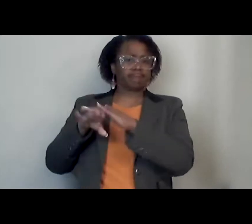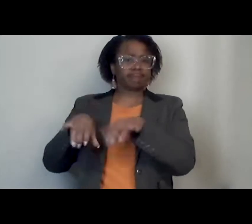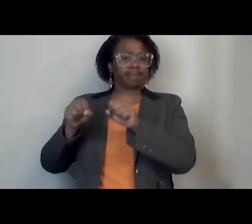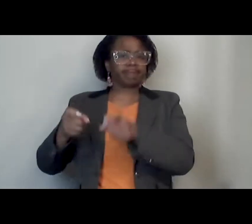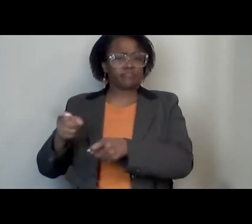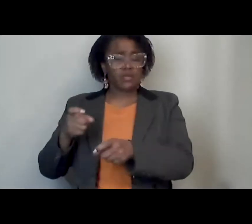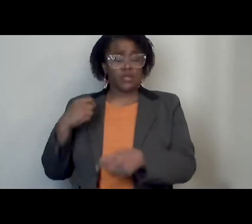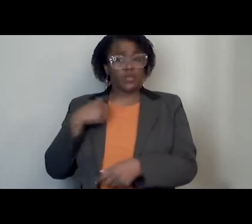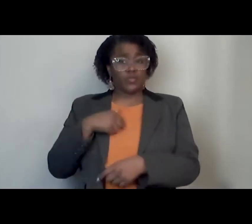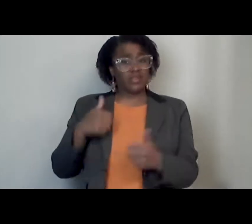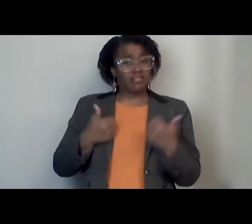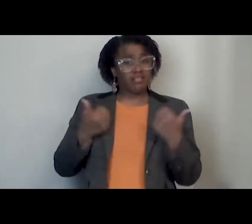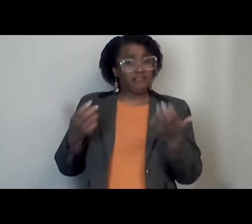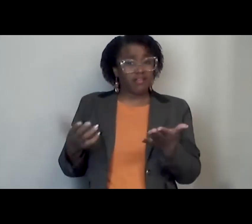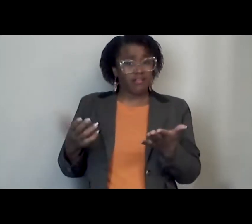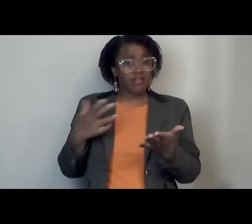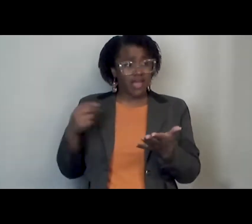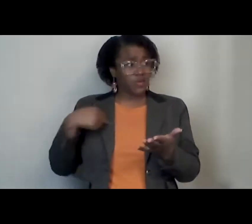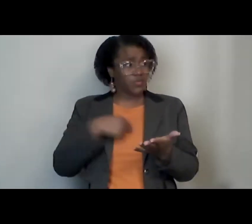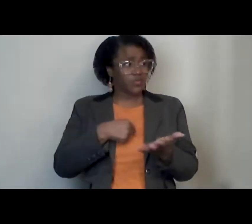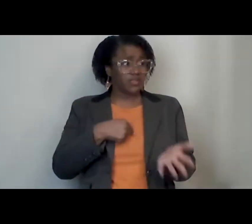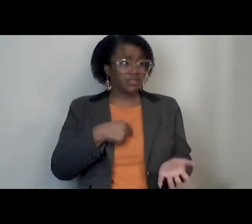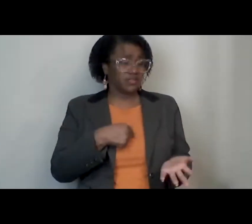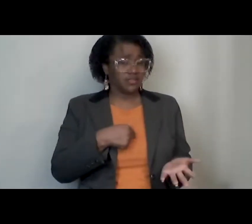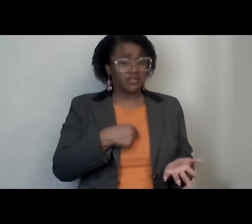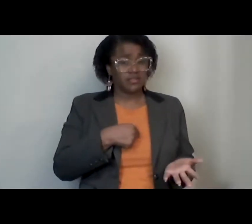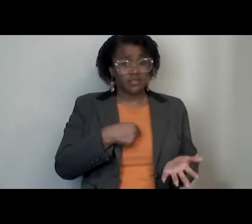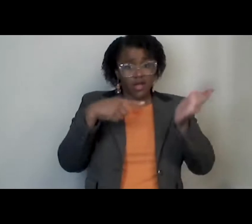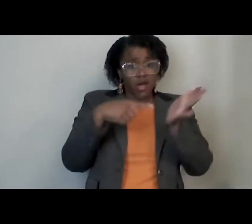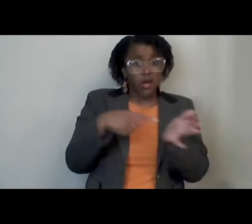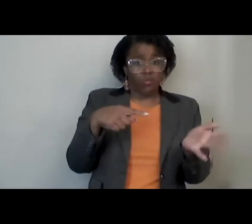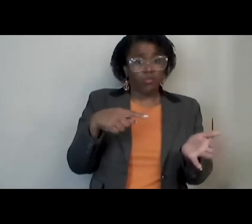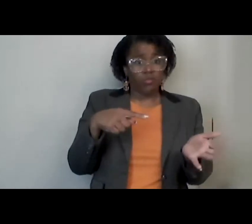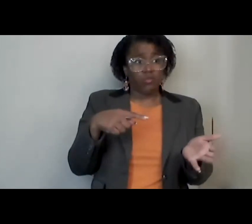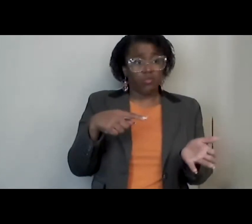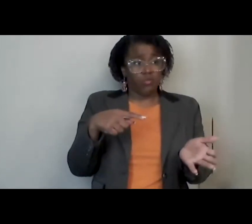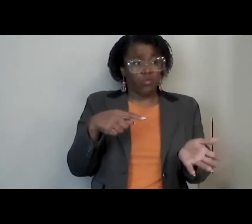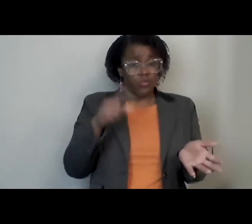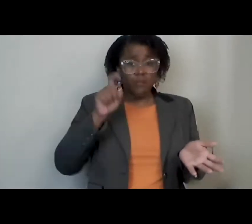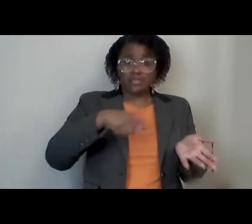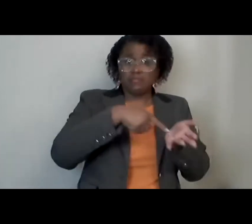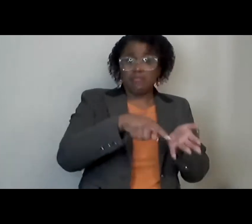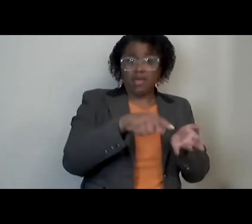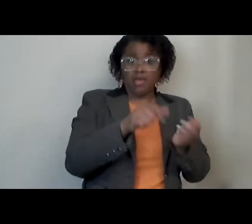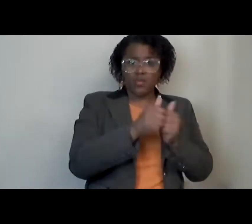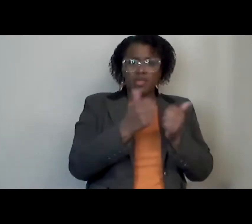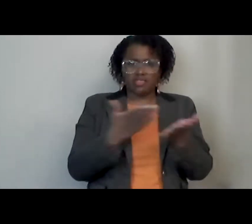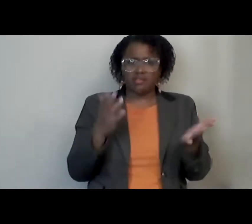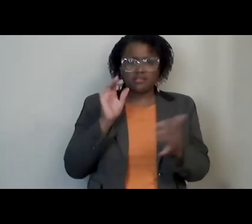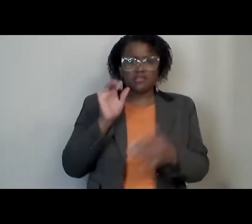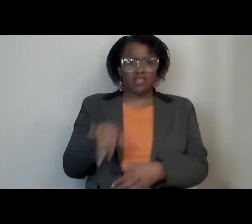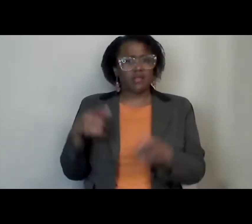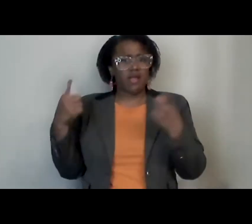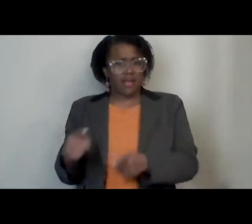as residents of this place, also have a debt, to pay with things that are